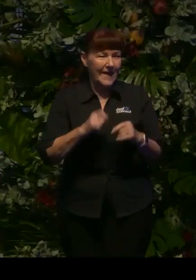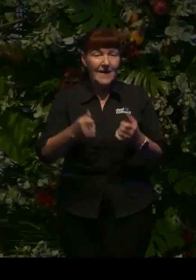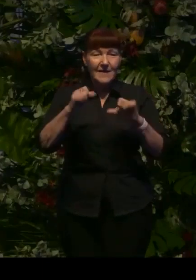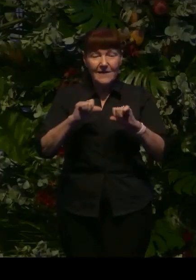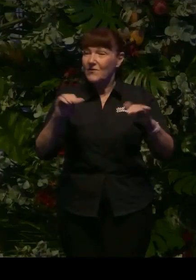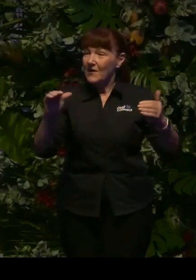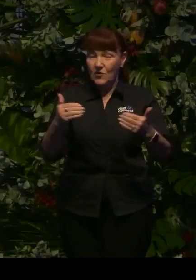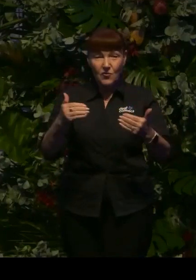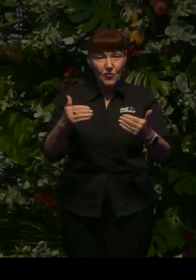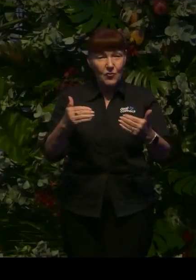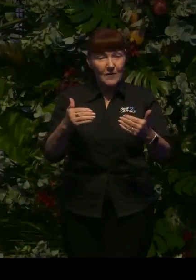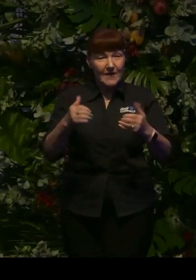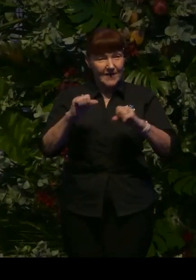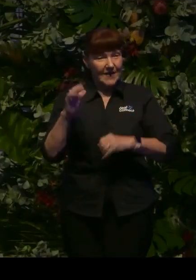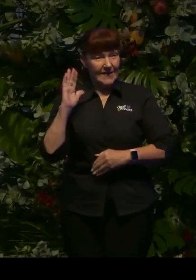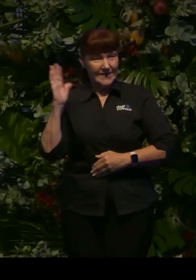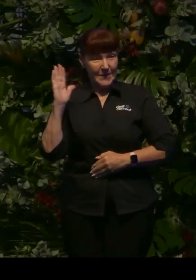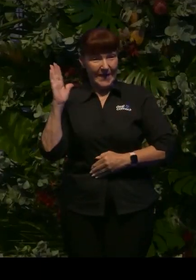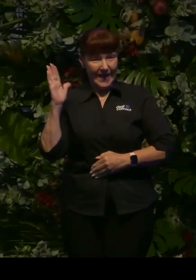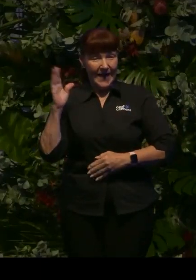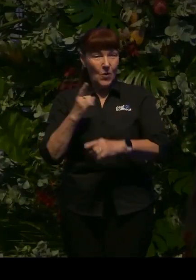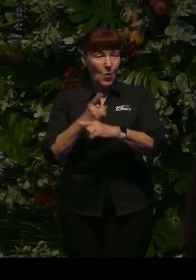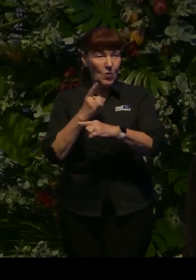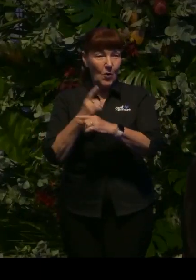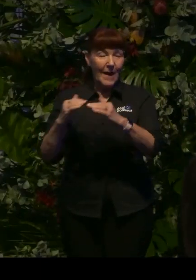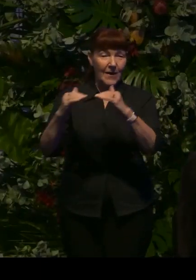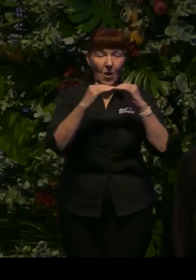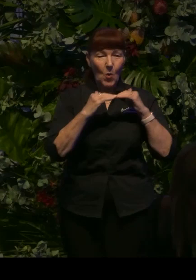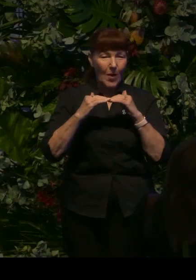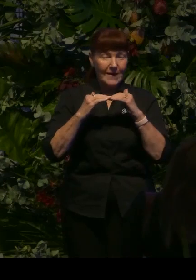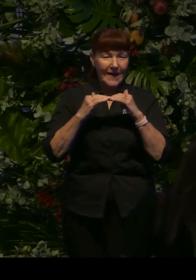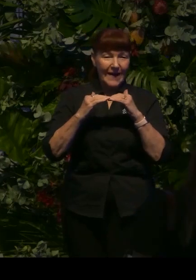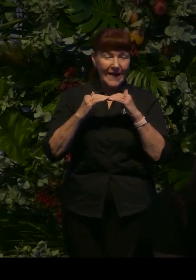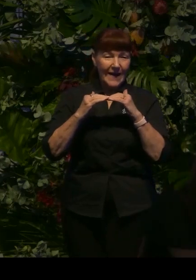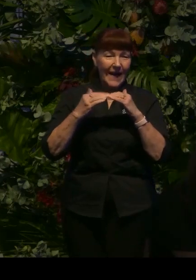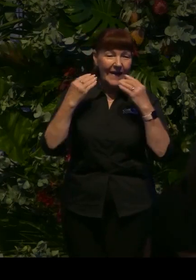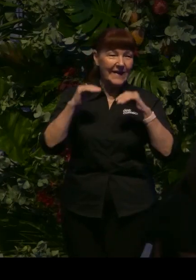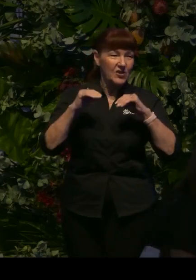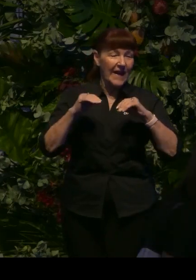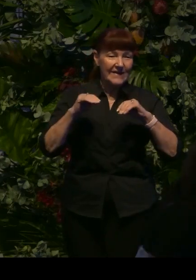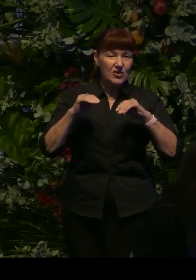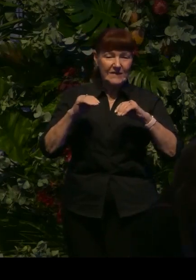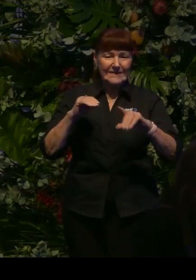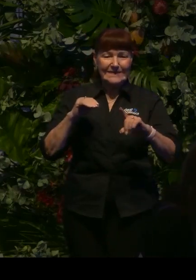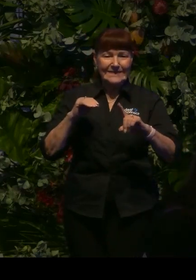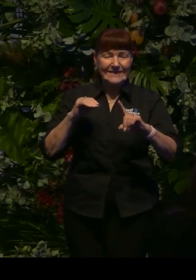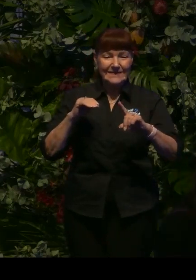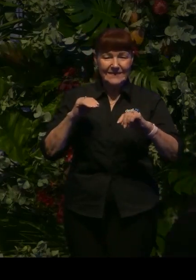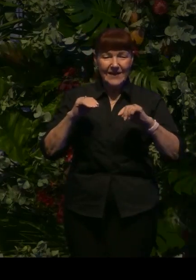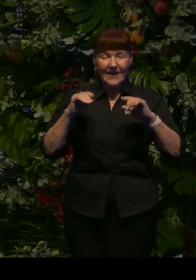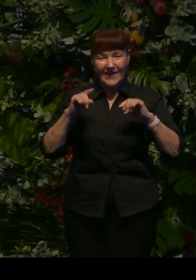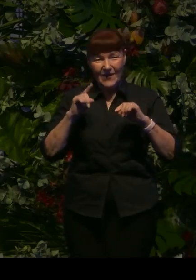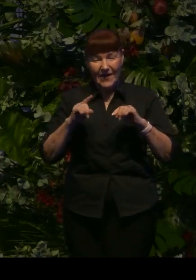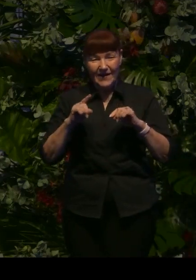I'd now like to introduce our next speaker, who will talk about equality in education, creating safe spaces for teachers and students.